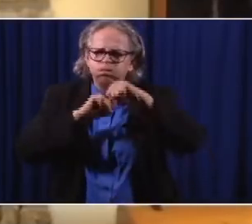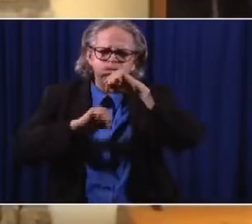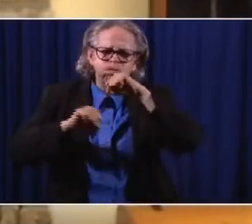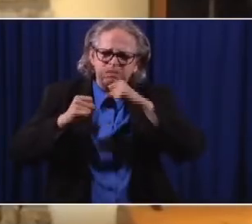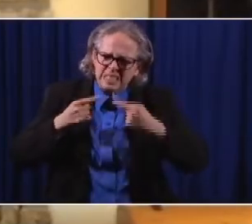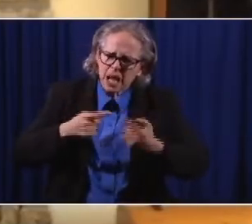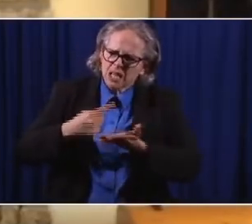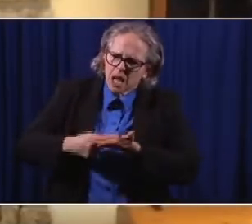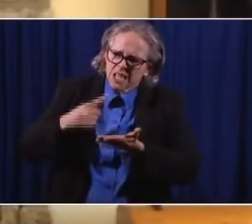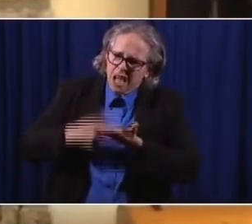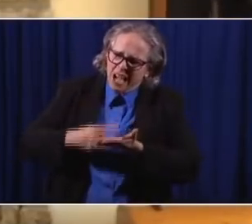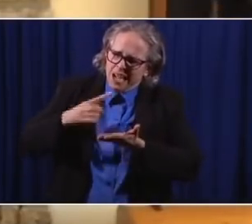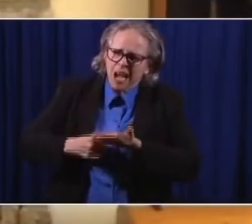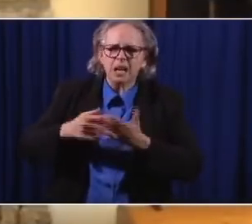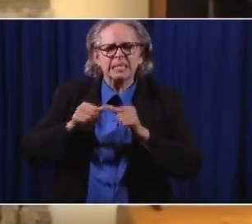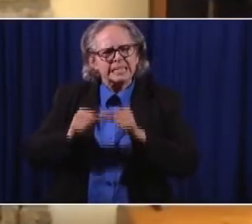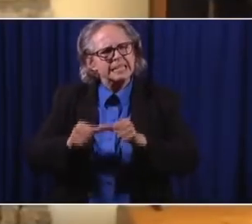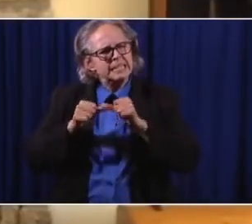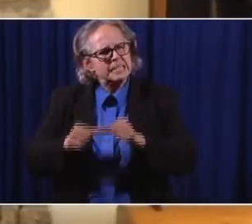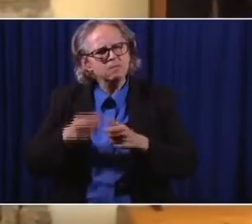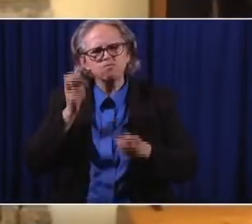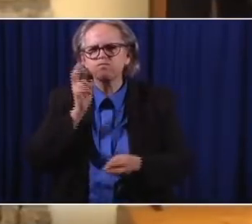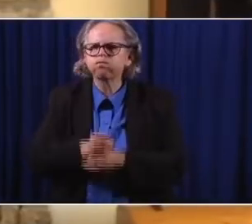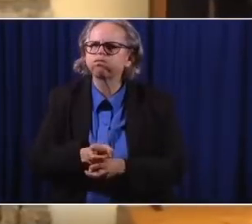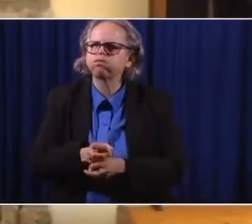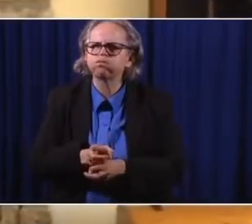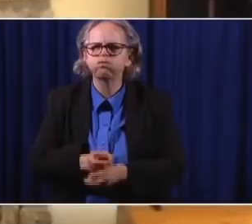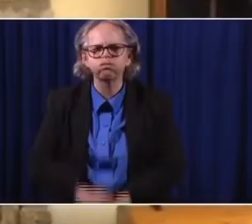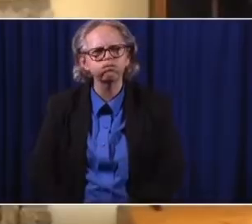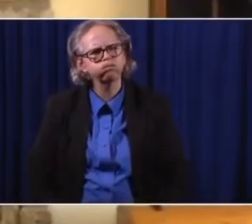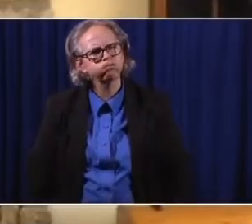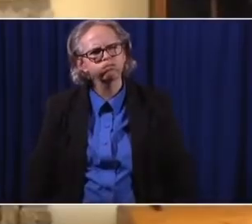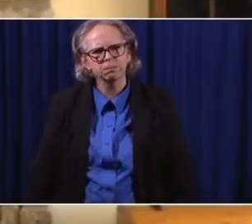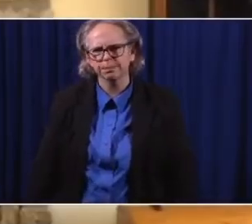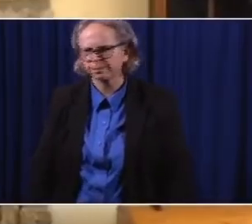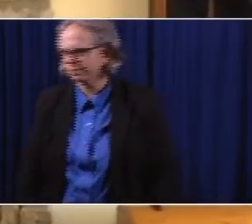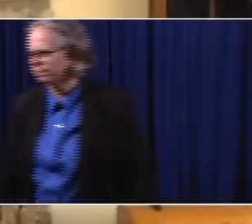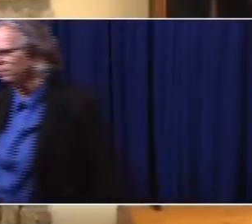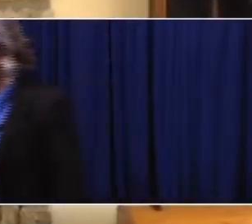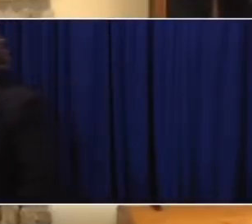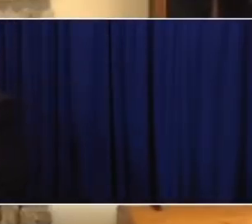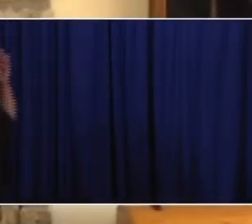Next question is from Jack Windsor at WMFD in Mansfield. Hey, Jack.